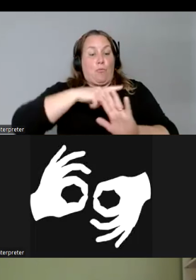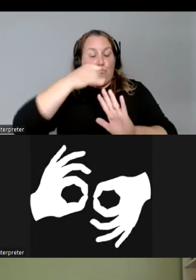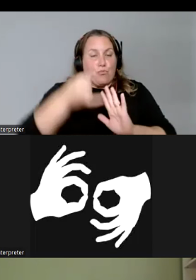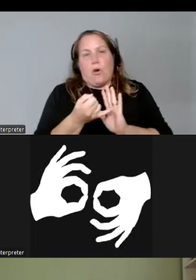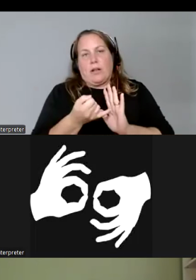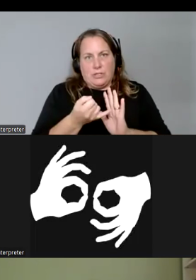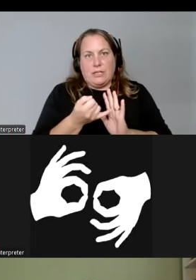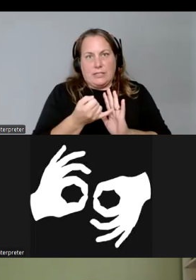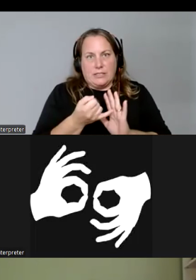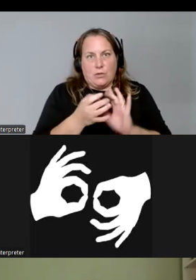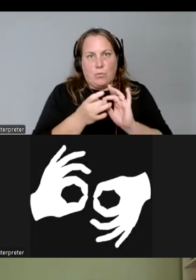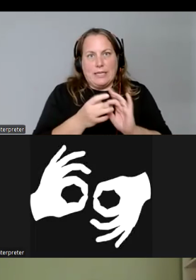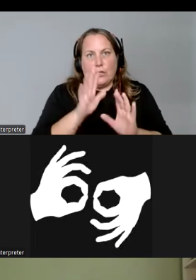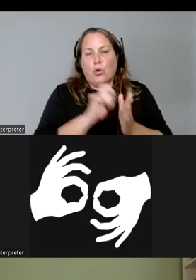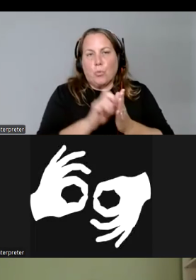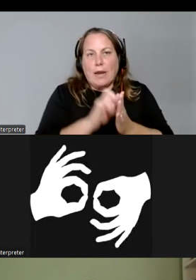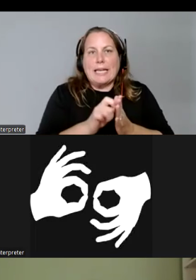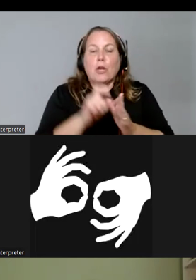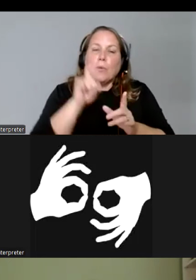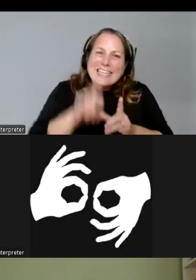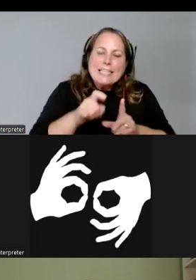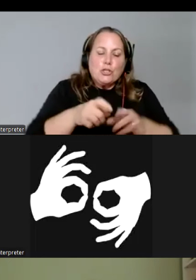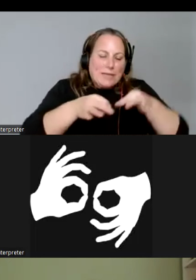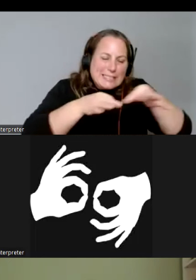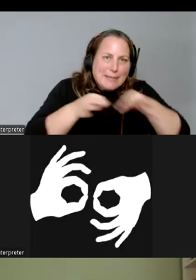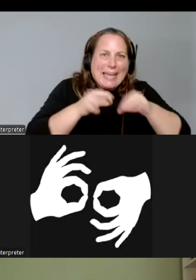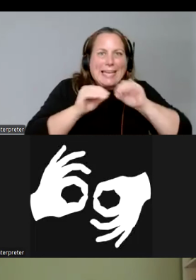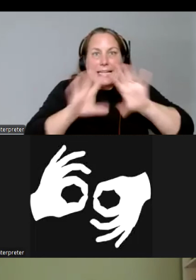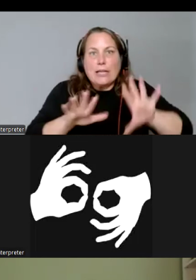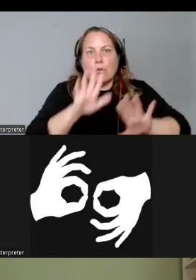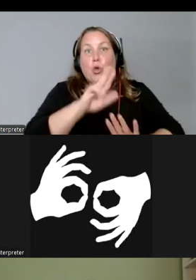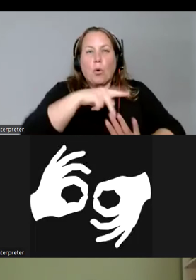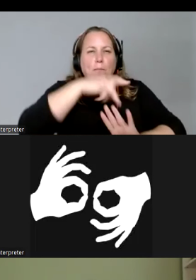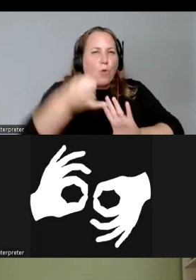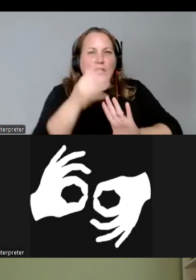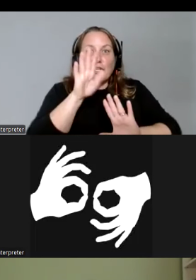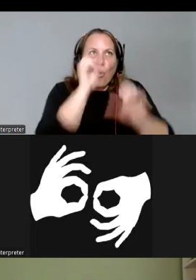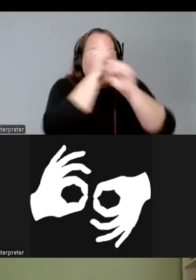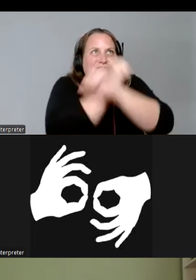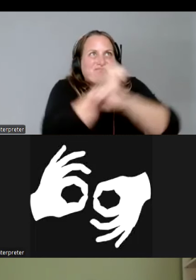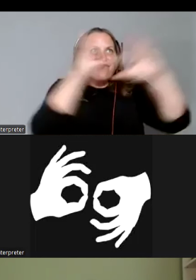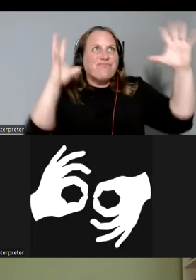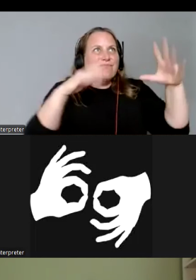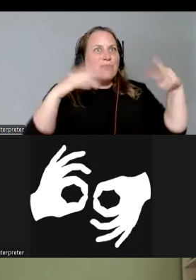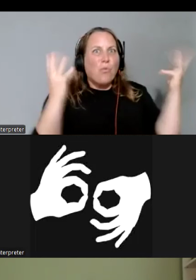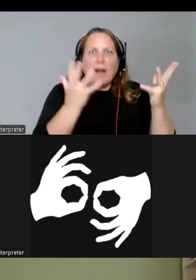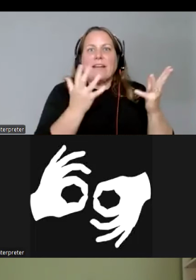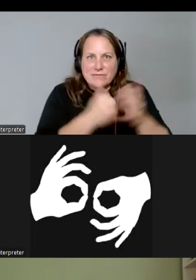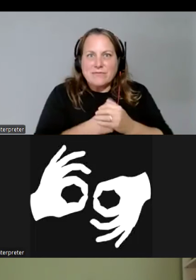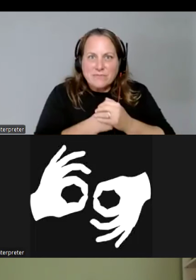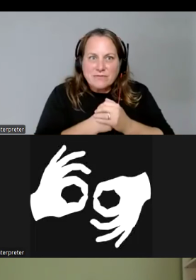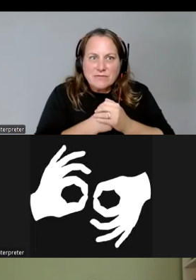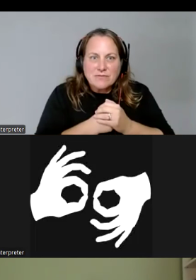and is legible and clear for people who are reading it. And for that, you can actually give it to anybody to